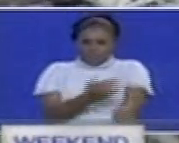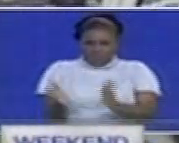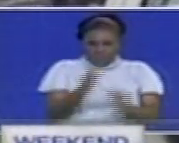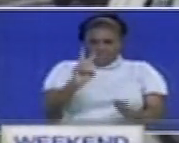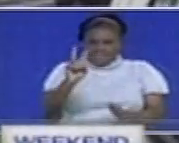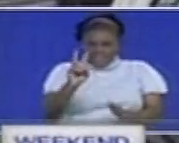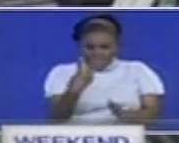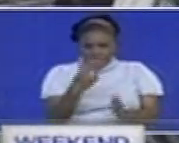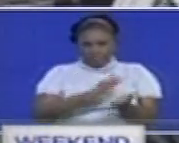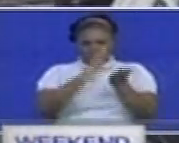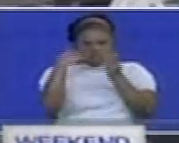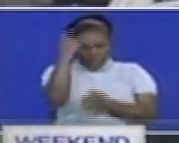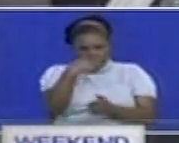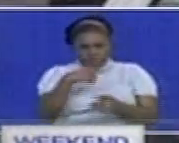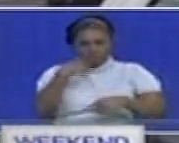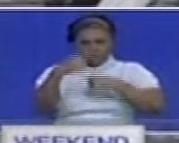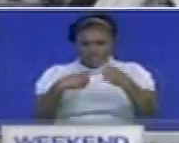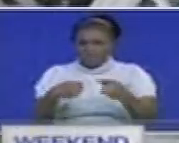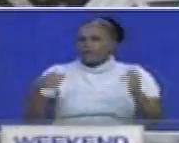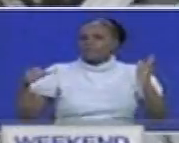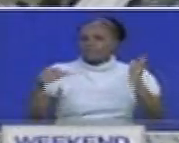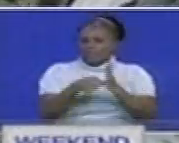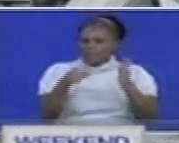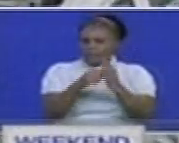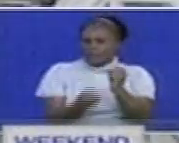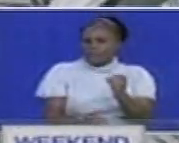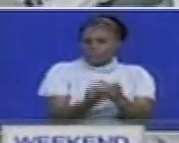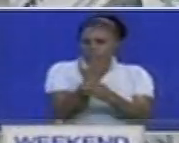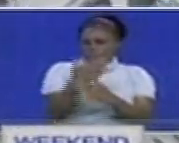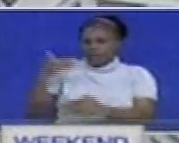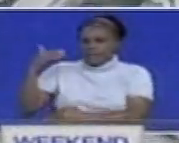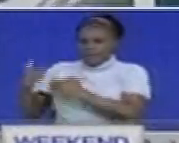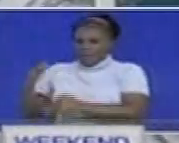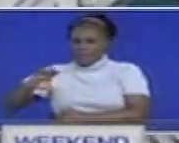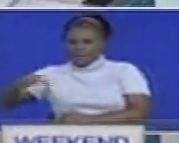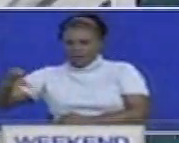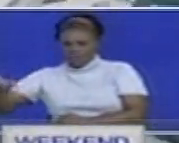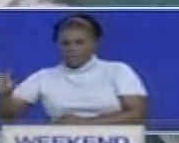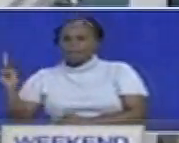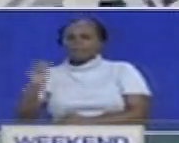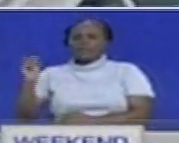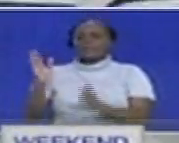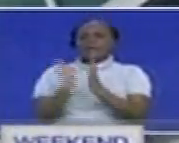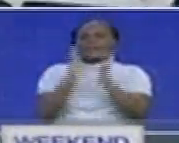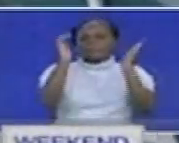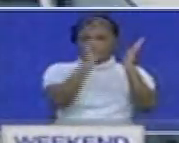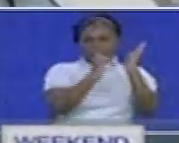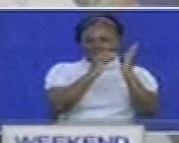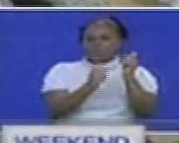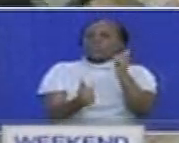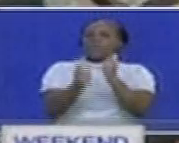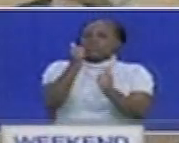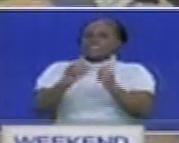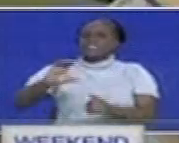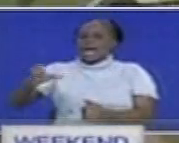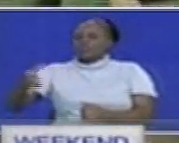second phase of the project, a row is simmering between two neighboring counties of Makueni and Machakos over which county will